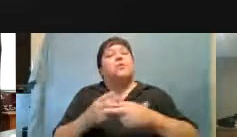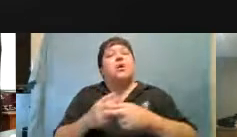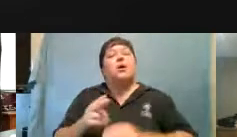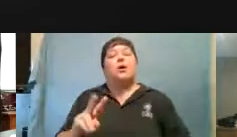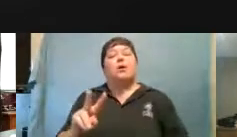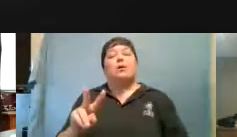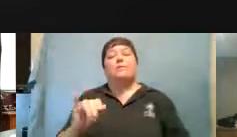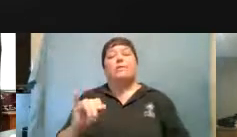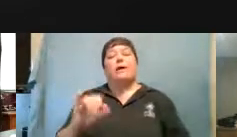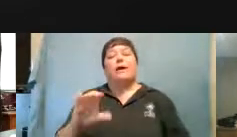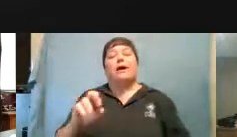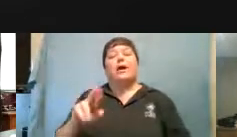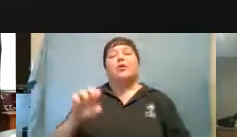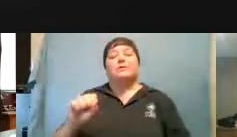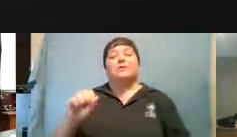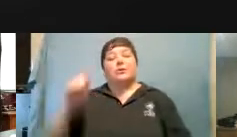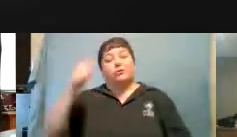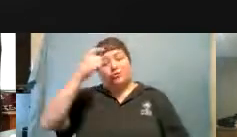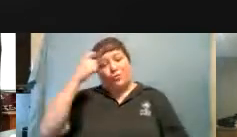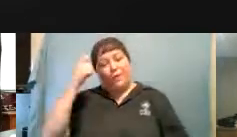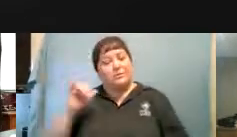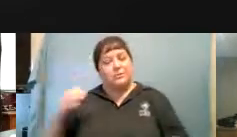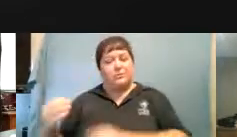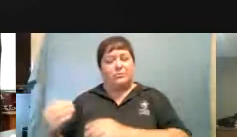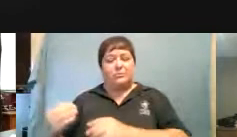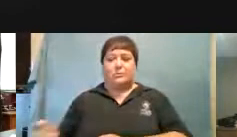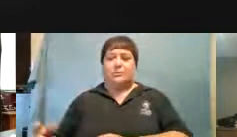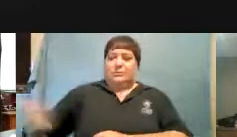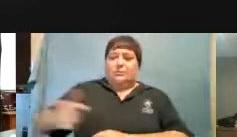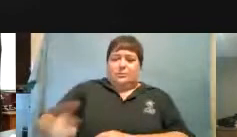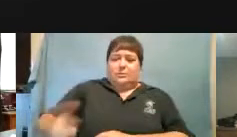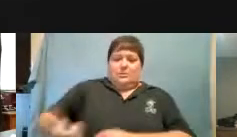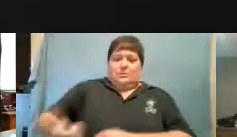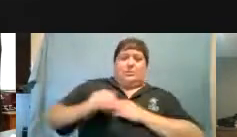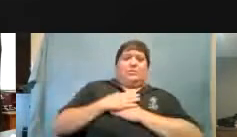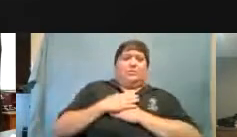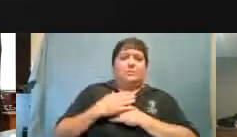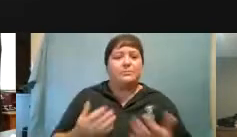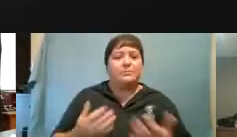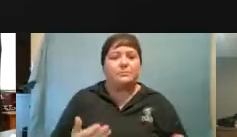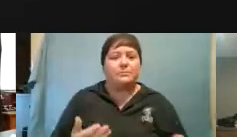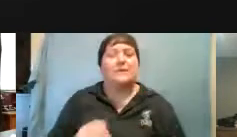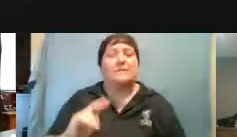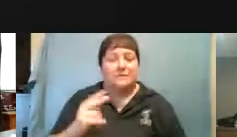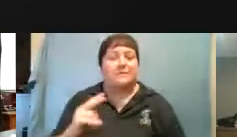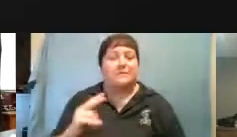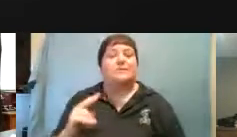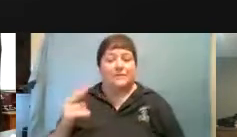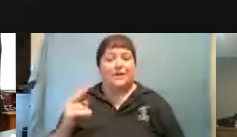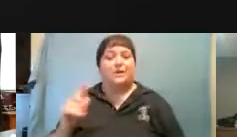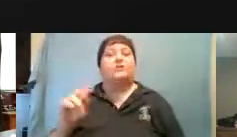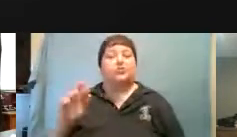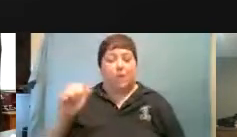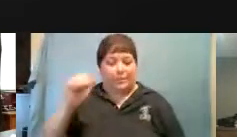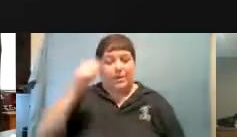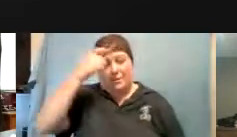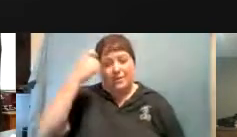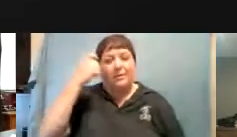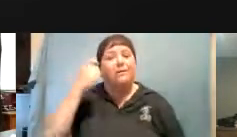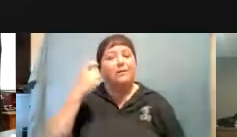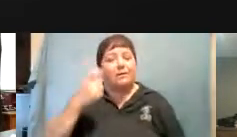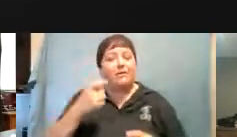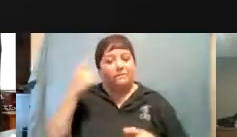should all have a better understanding of trauma experienced by students, along with vicarious or secondary trauma experienced by educators. We should also know